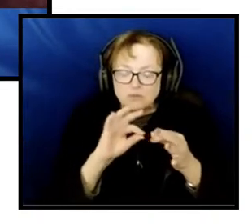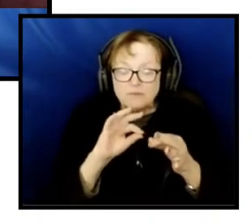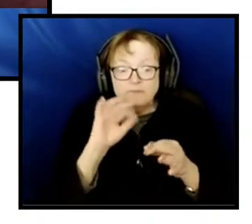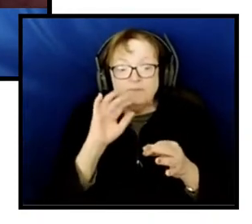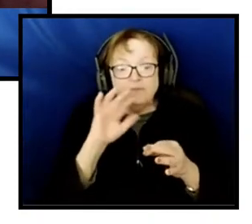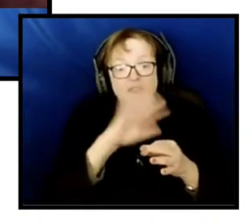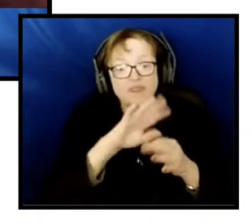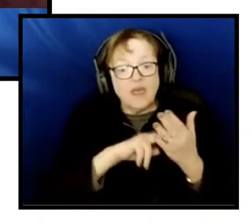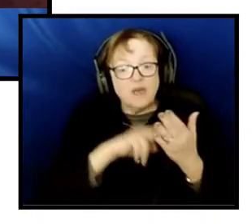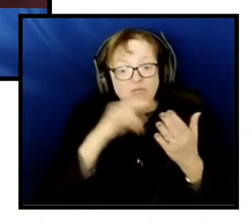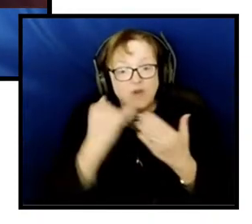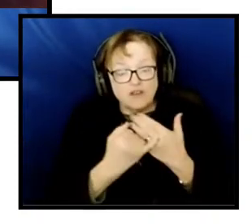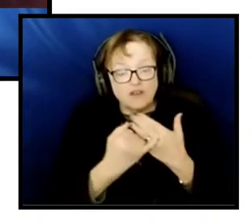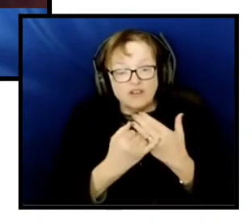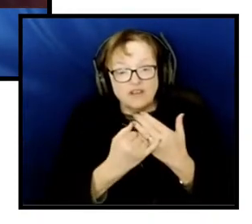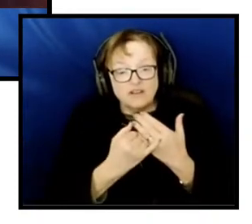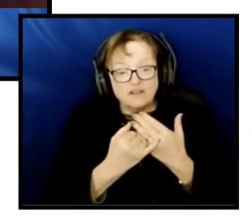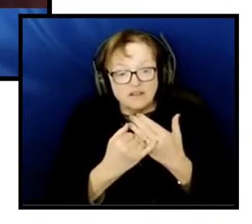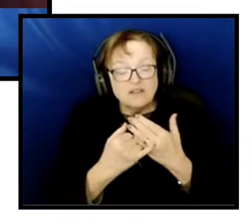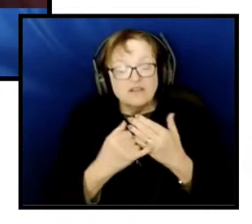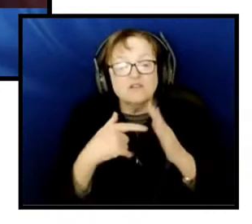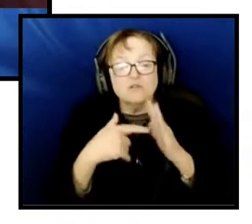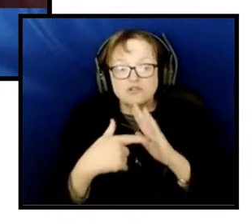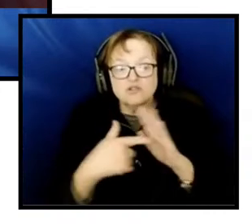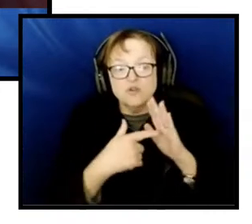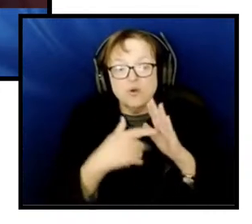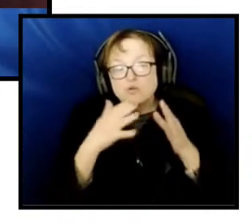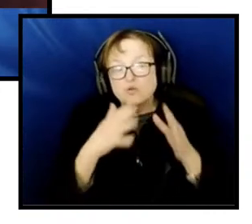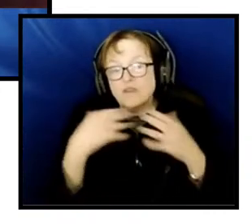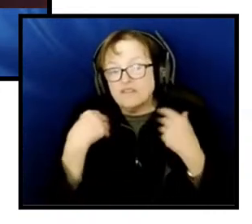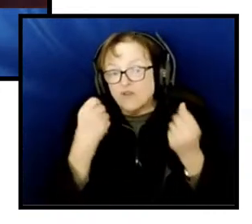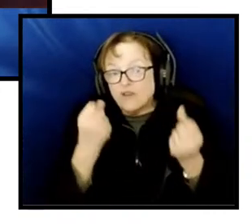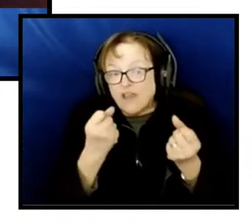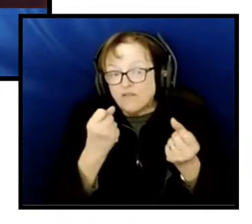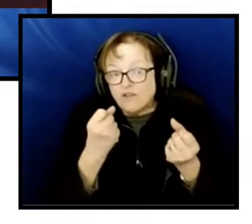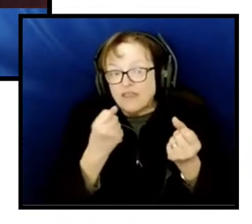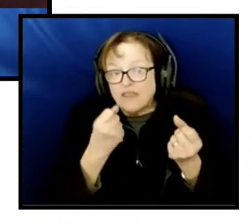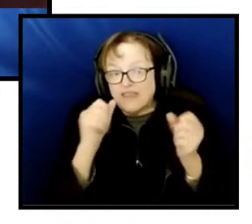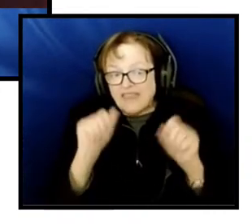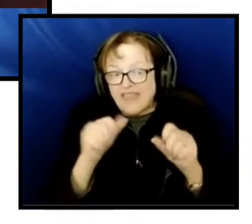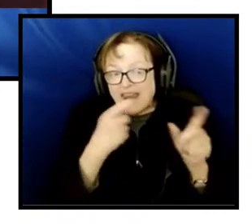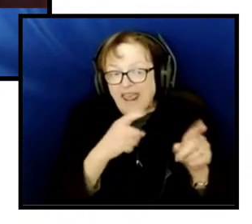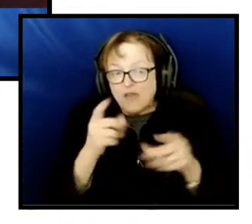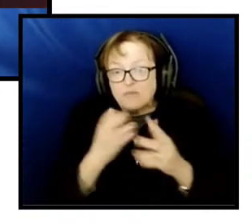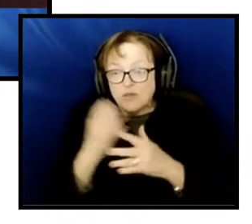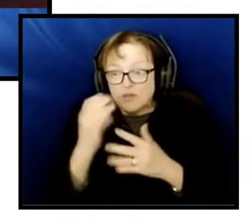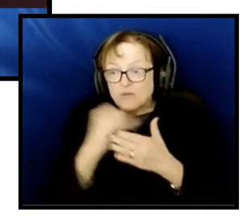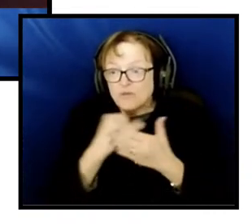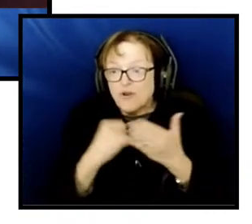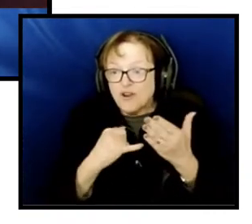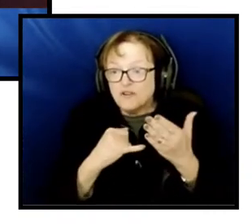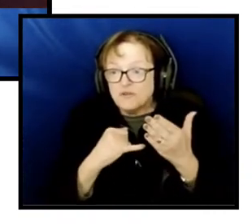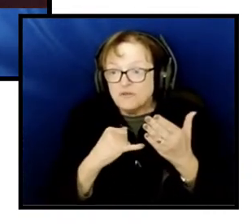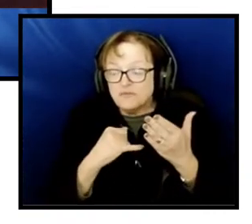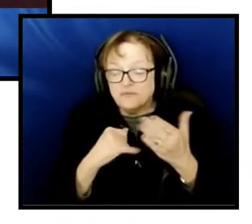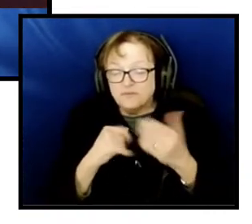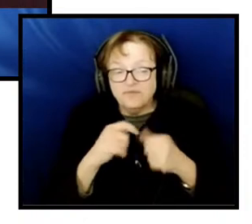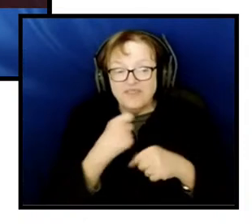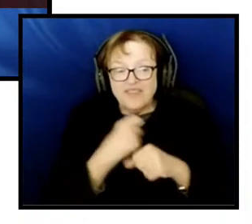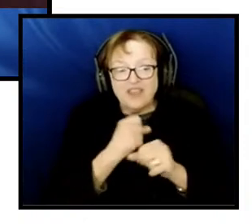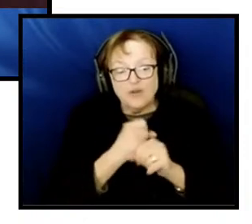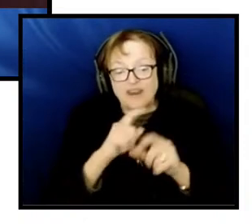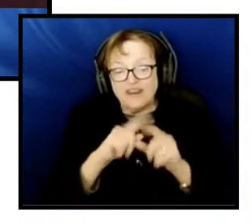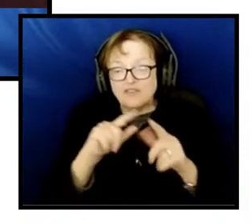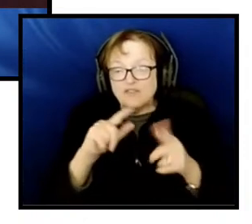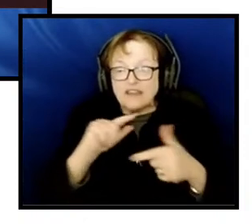project proposes ways recovery can take shape through art. By creating a series of